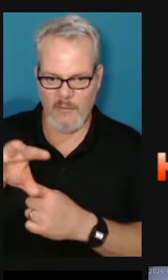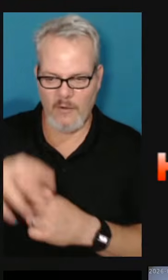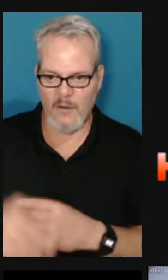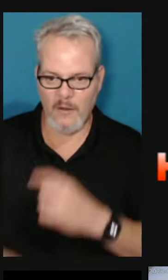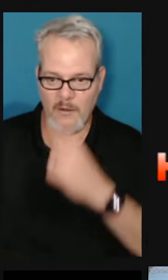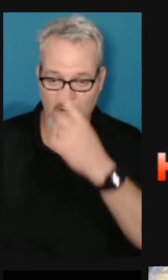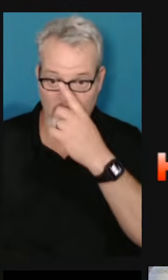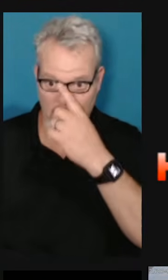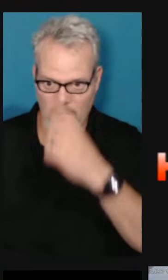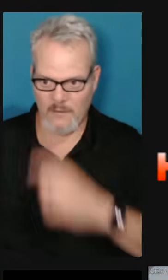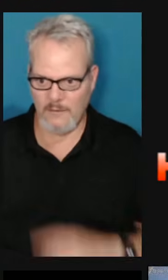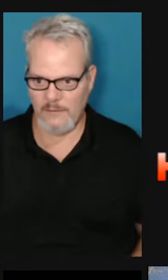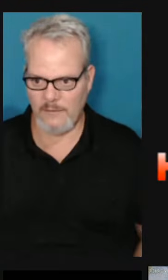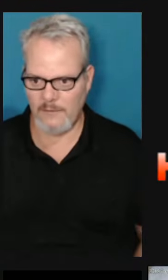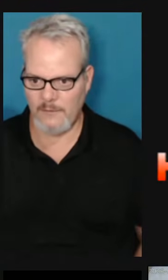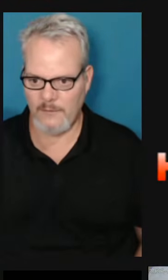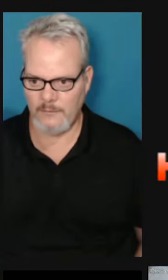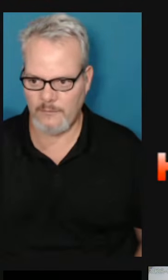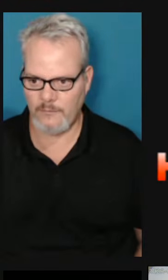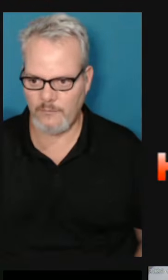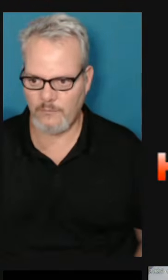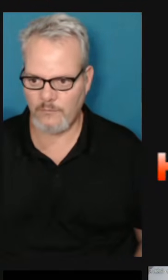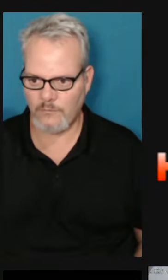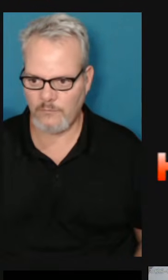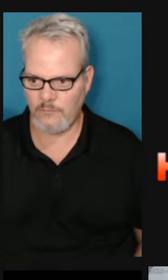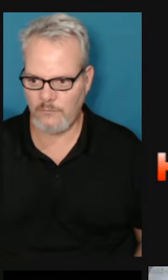the overflows that morning,